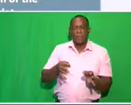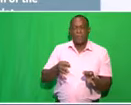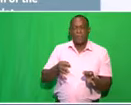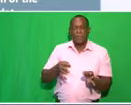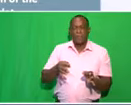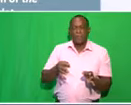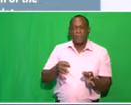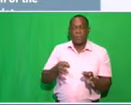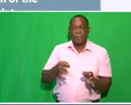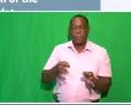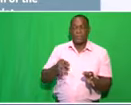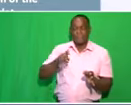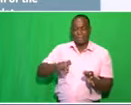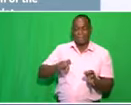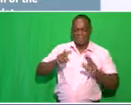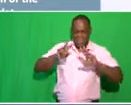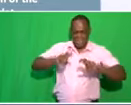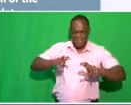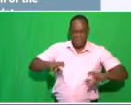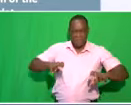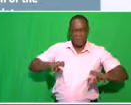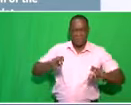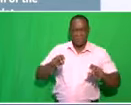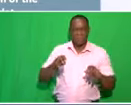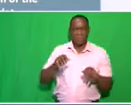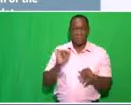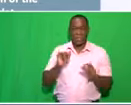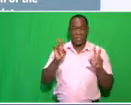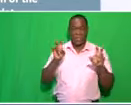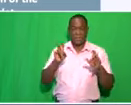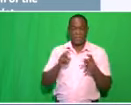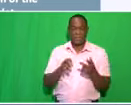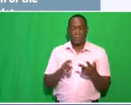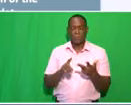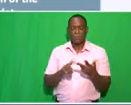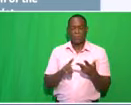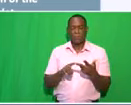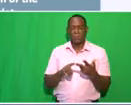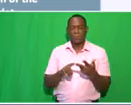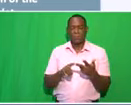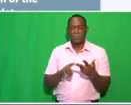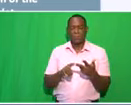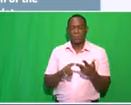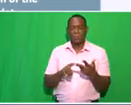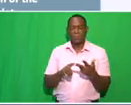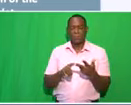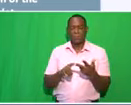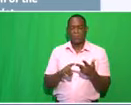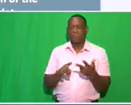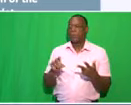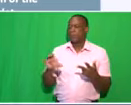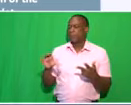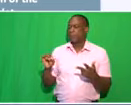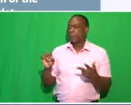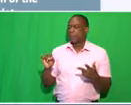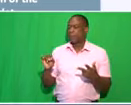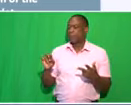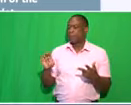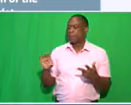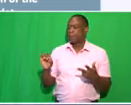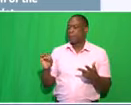in moving forward, we consider that issue. The questions of, does the Concordat promote